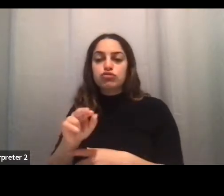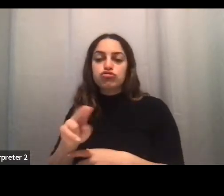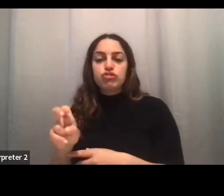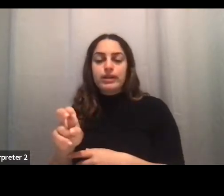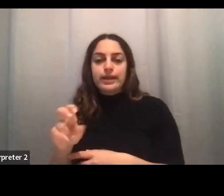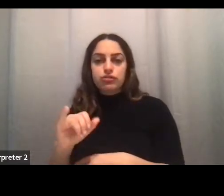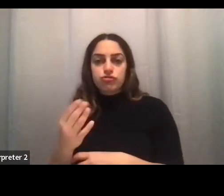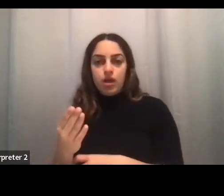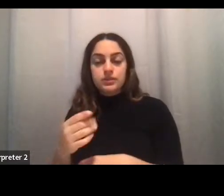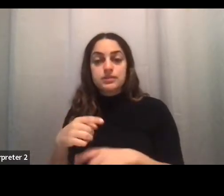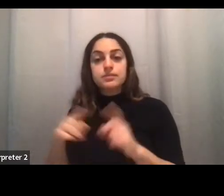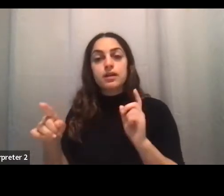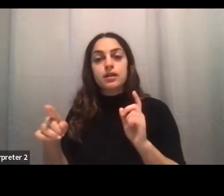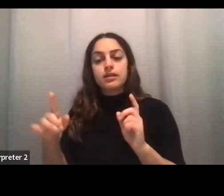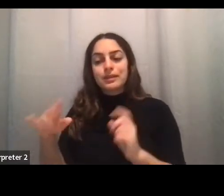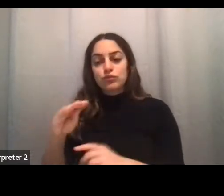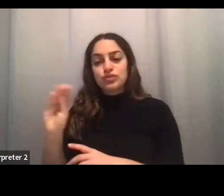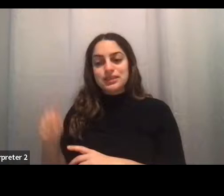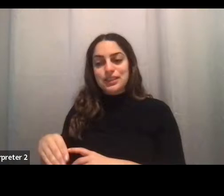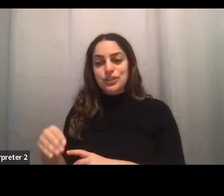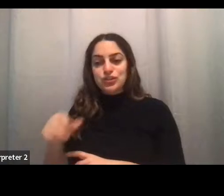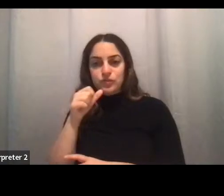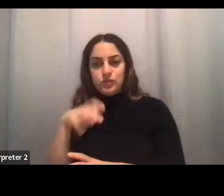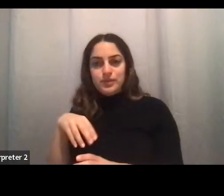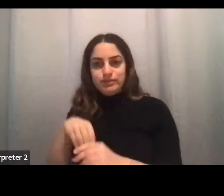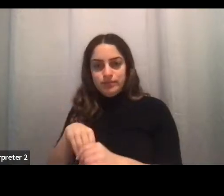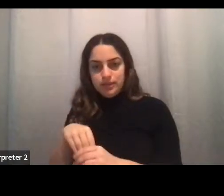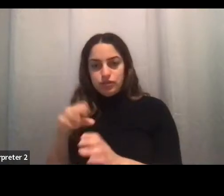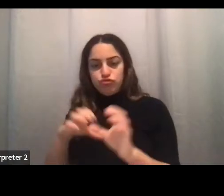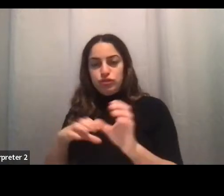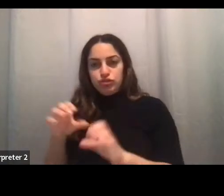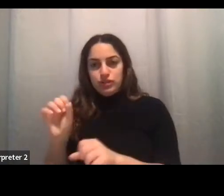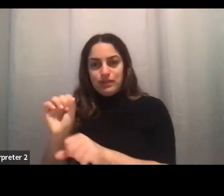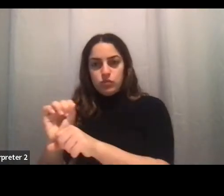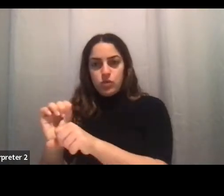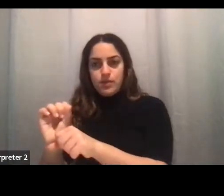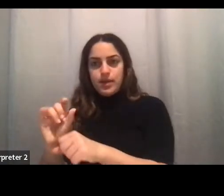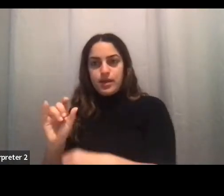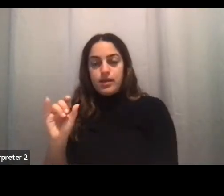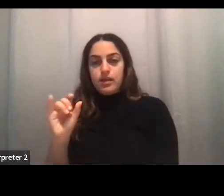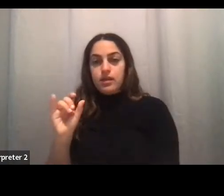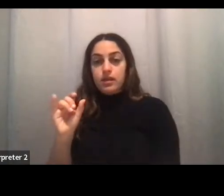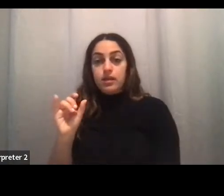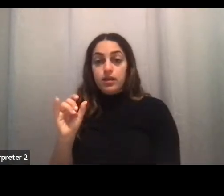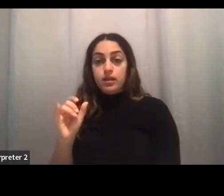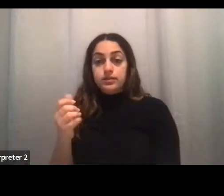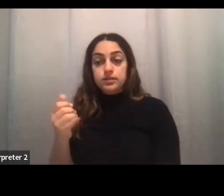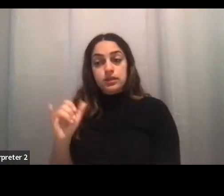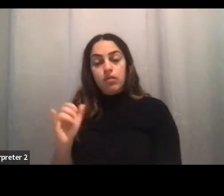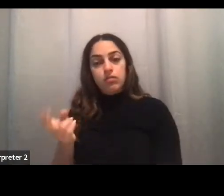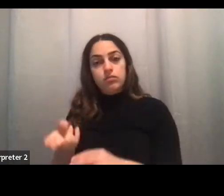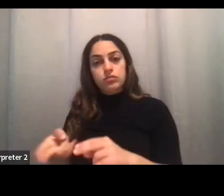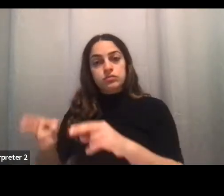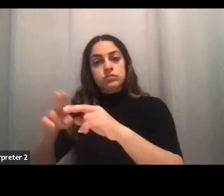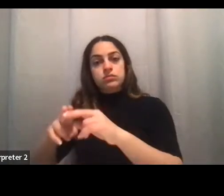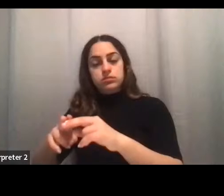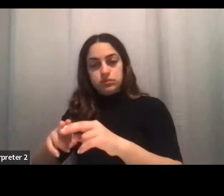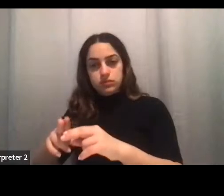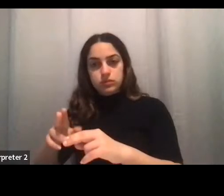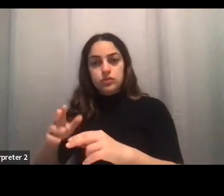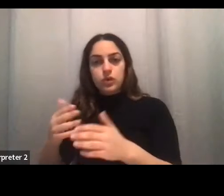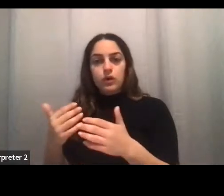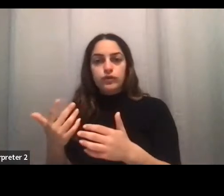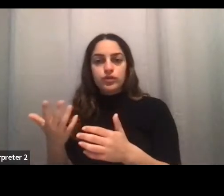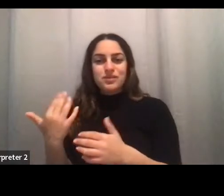the percentage of women in construction employment has risen significantly uh over the